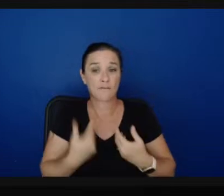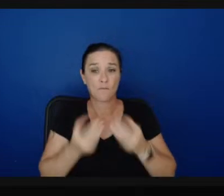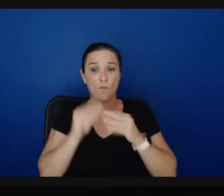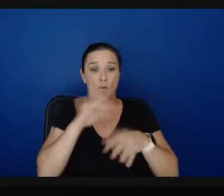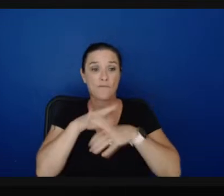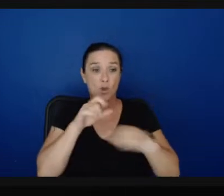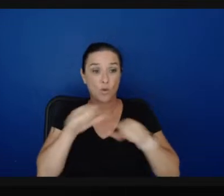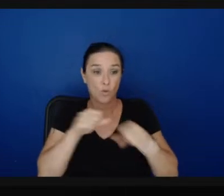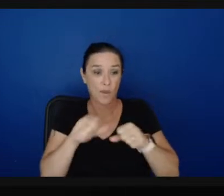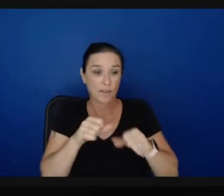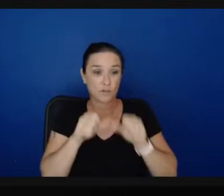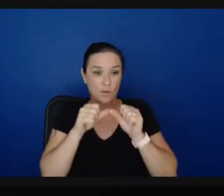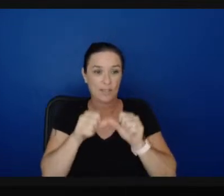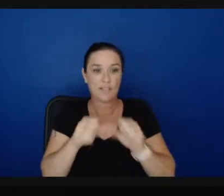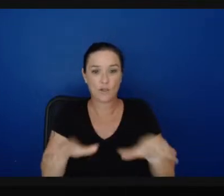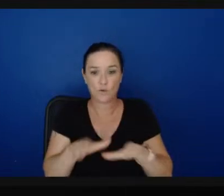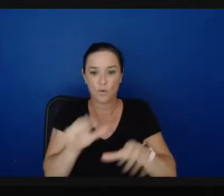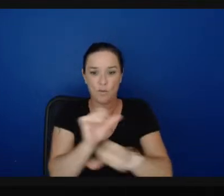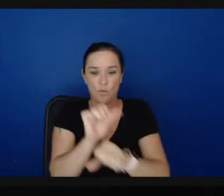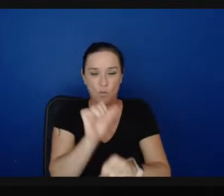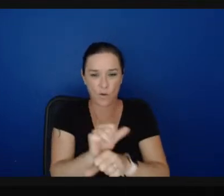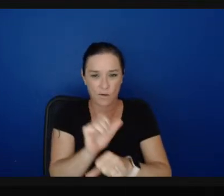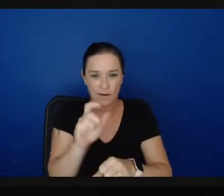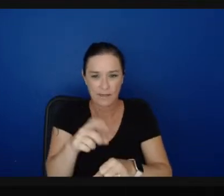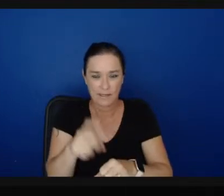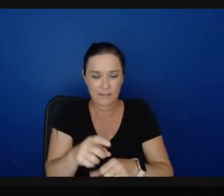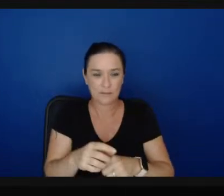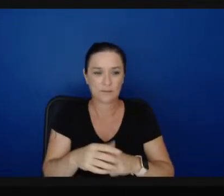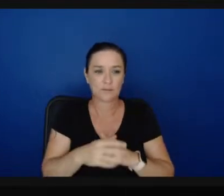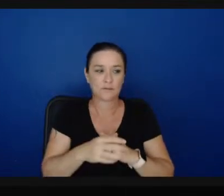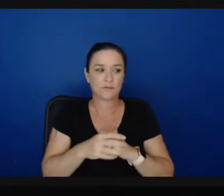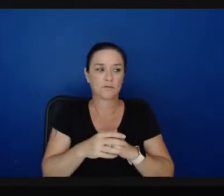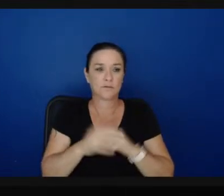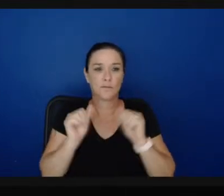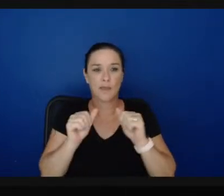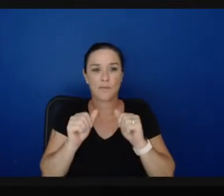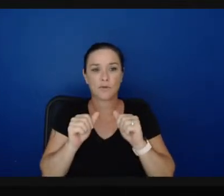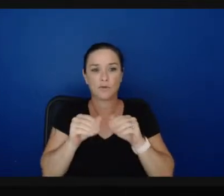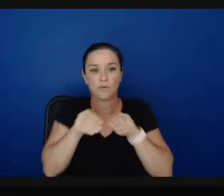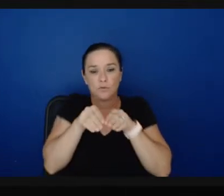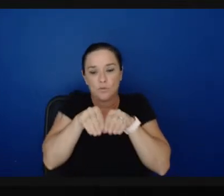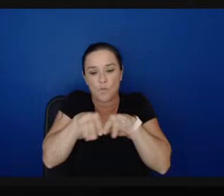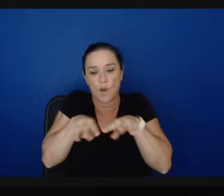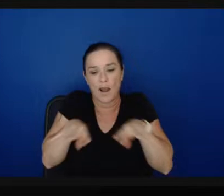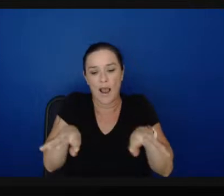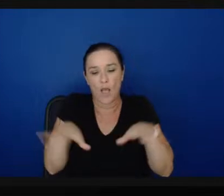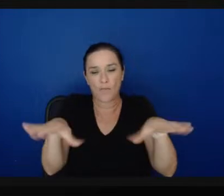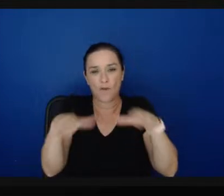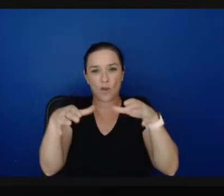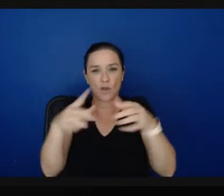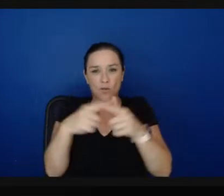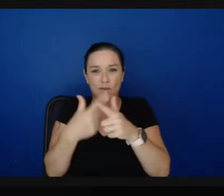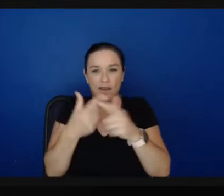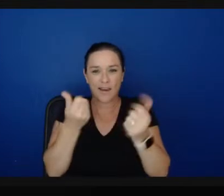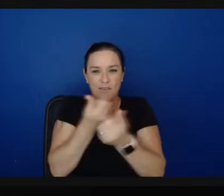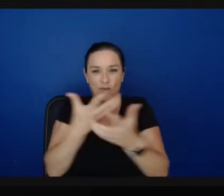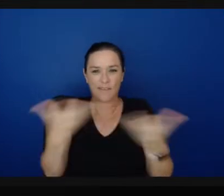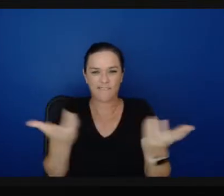continue doing the work needed to spread the volcano out so everything fits.